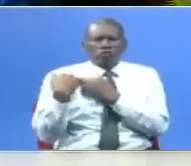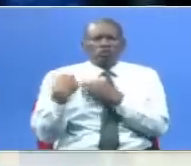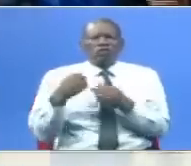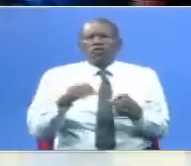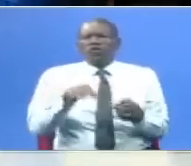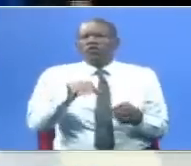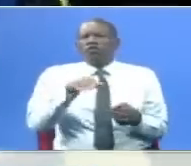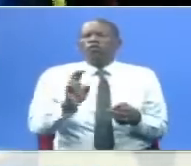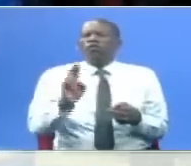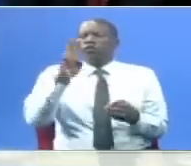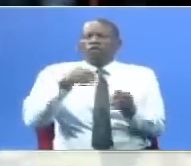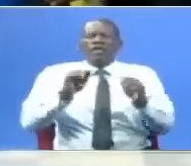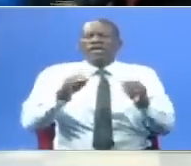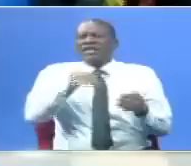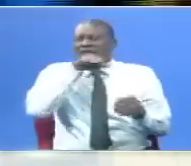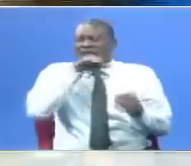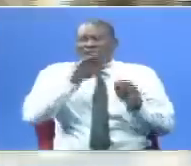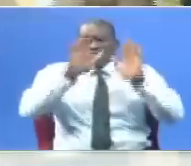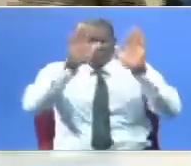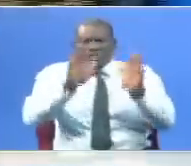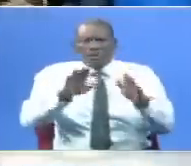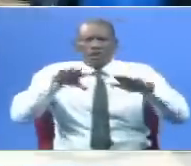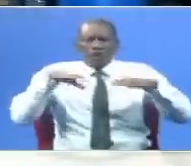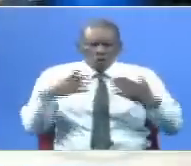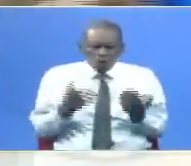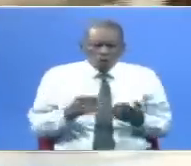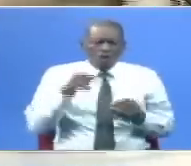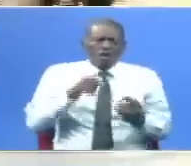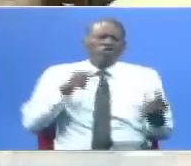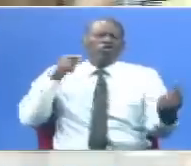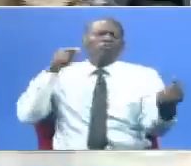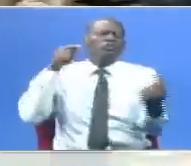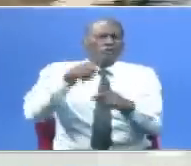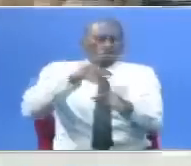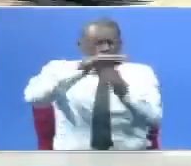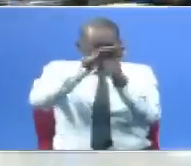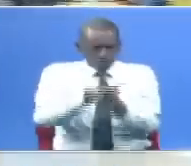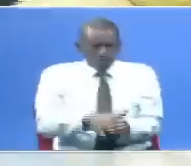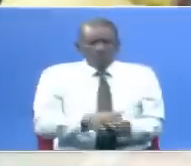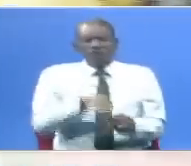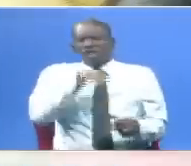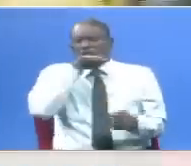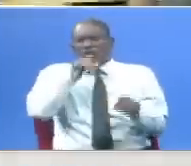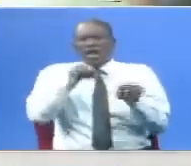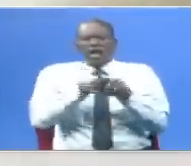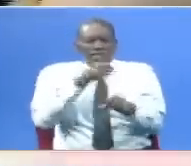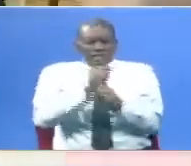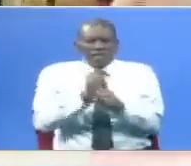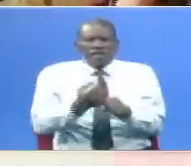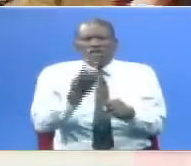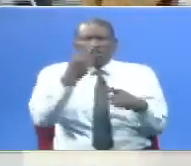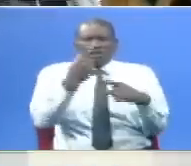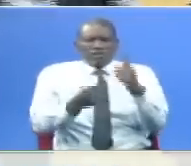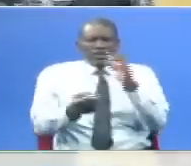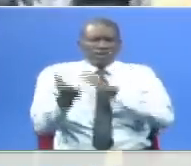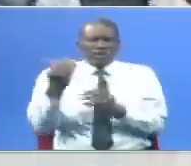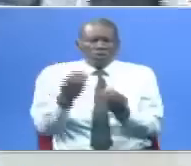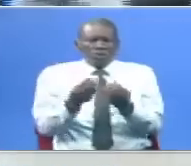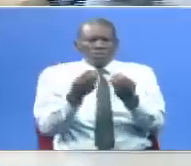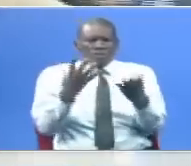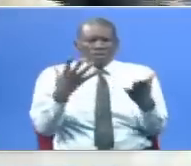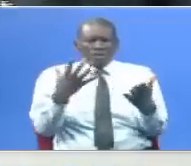campaign and whether his primary goal was to humiliate Raila as he was 20 years ago. For his many